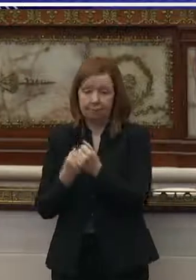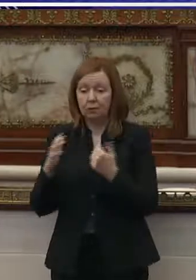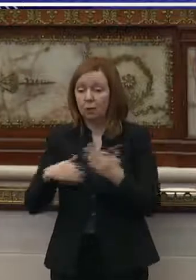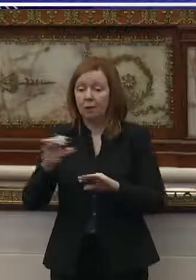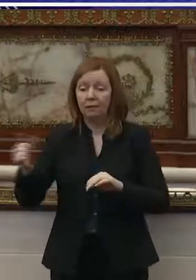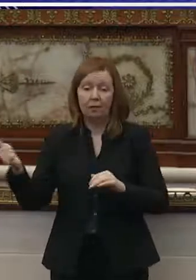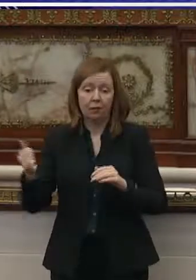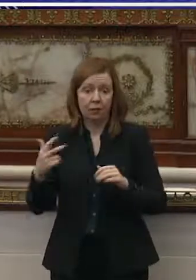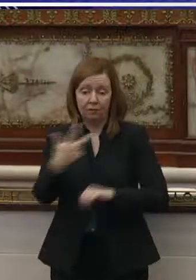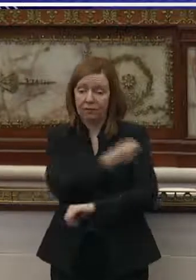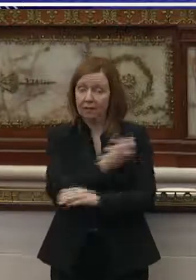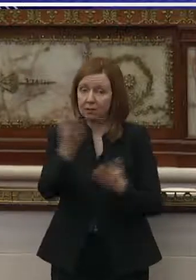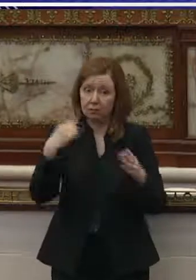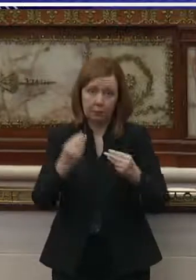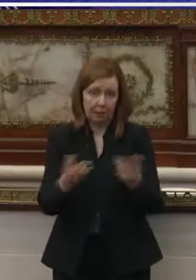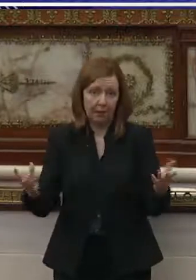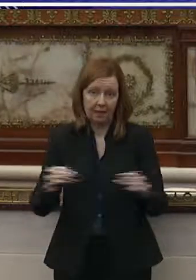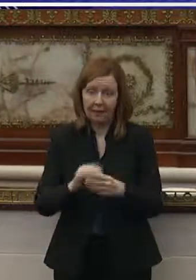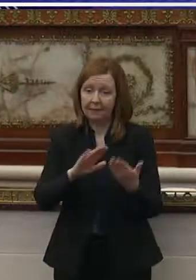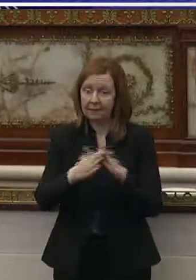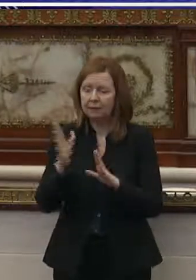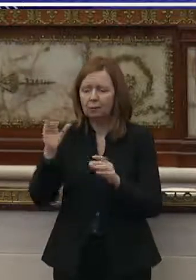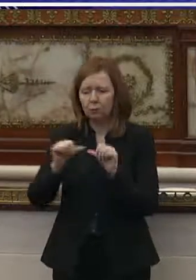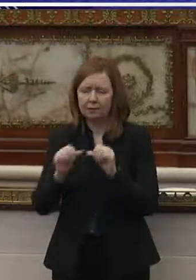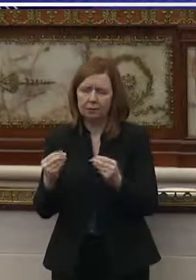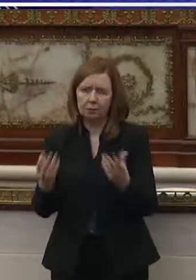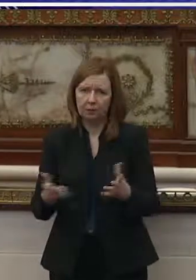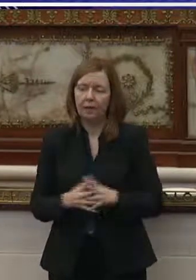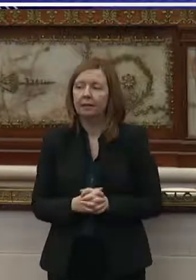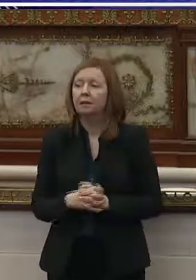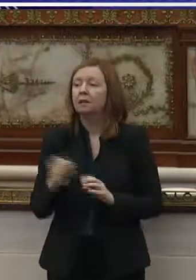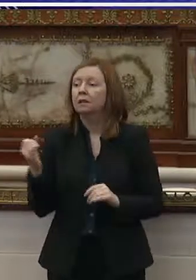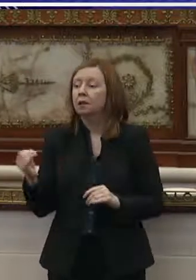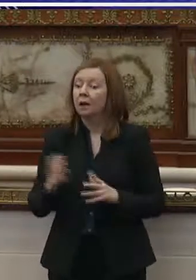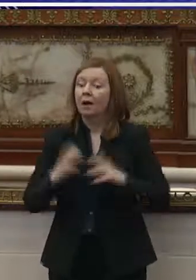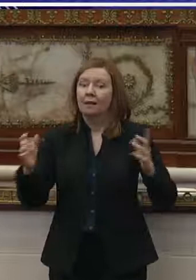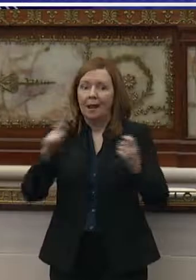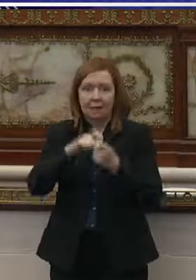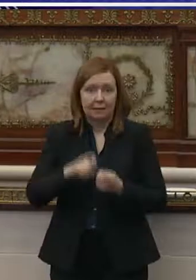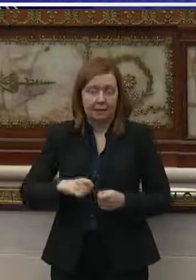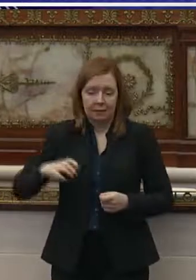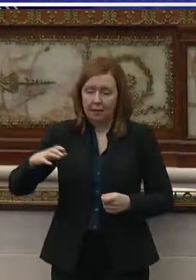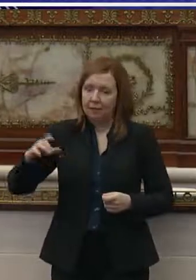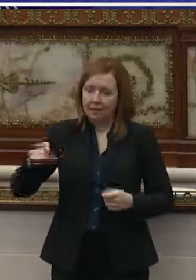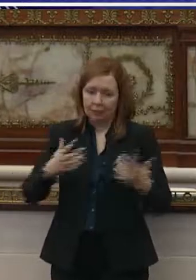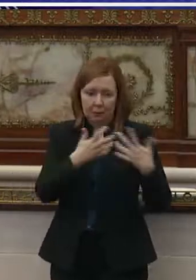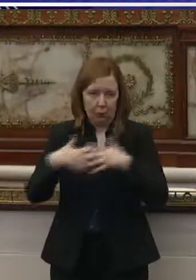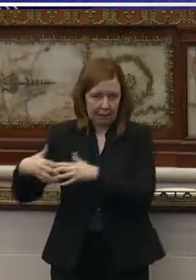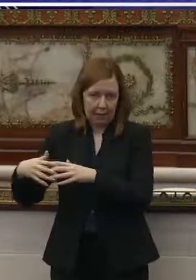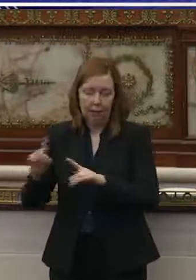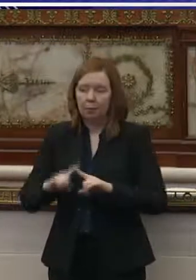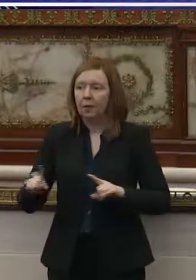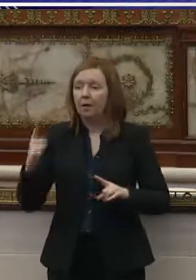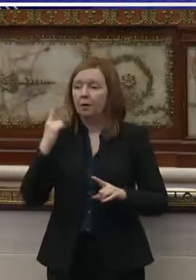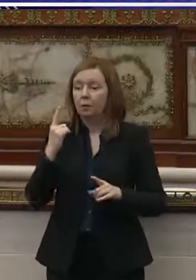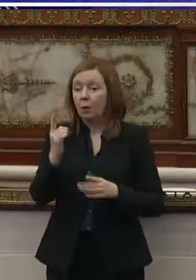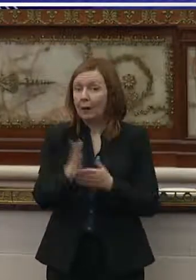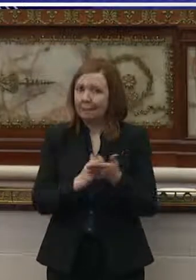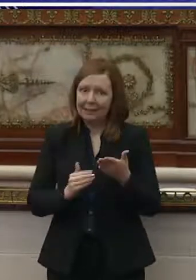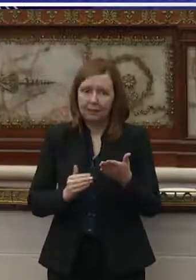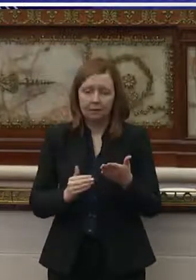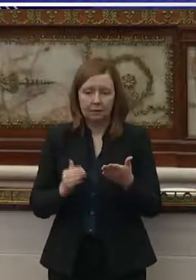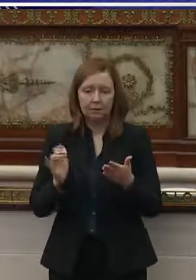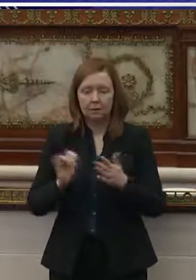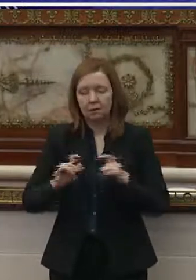the other vaccination services we're providing in the city and that we'll continue to provide. So a lot of details yet to be worked out, but as far as one piece of this